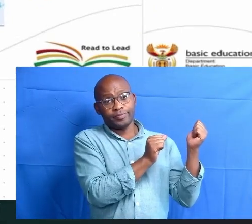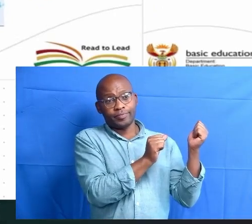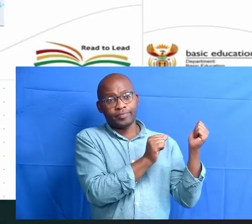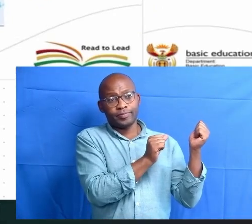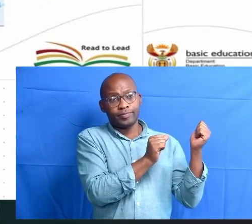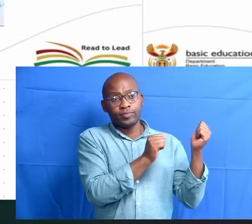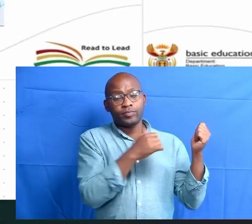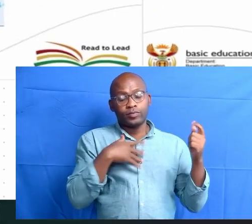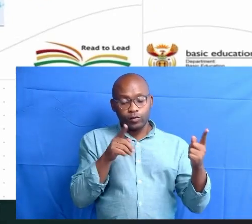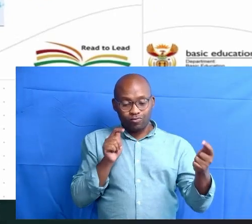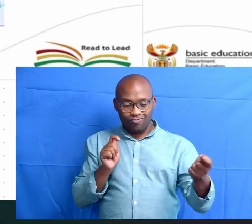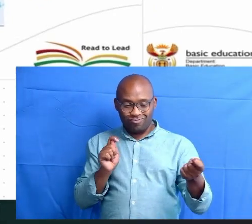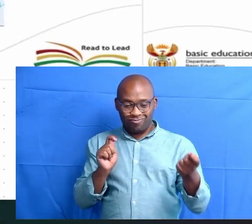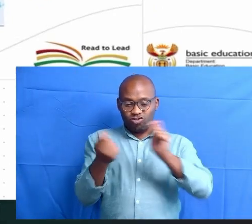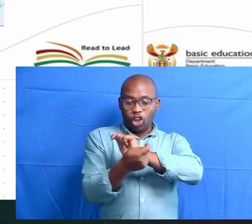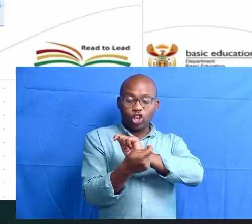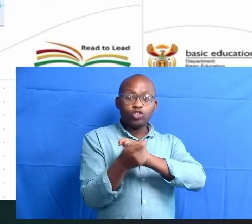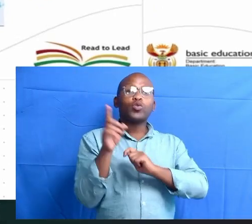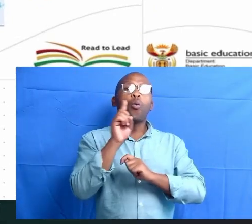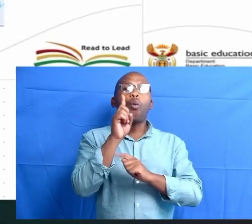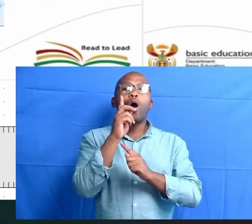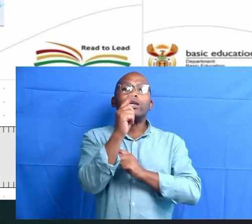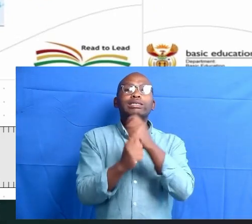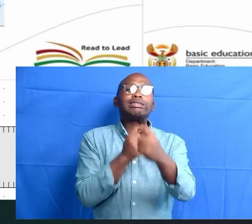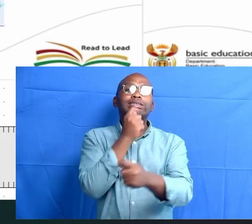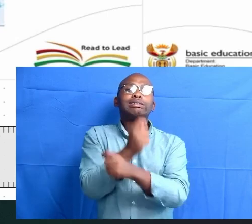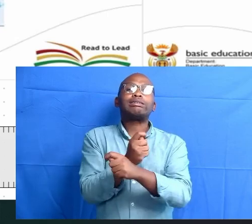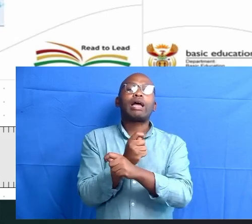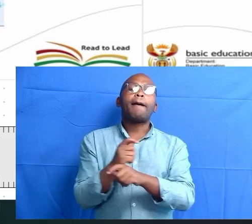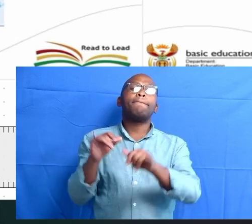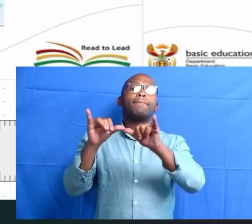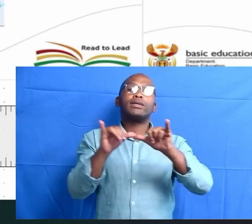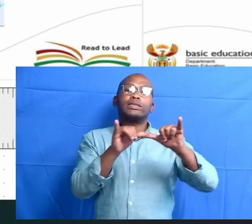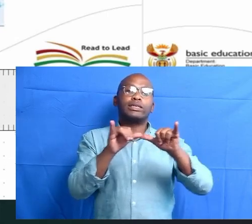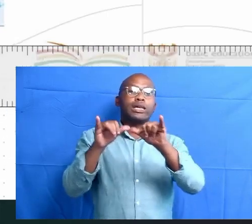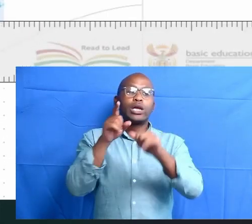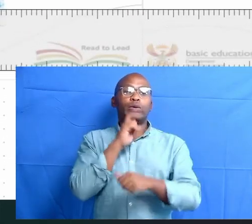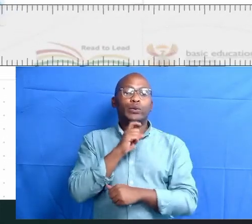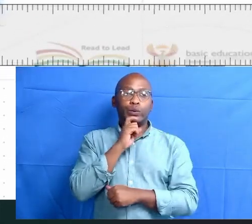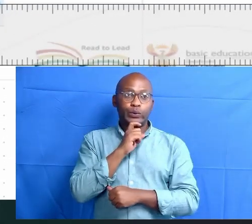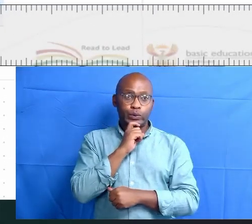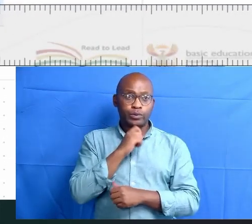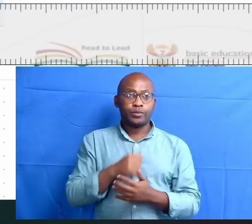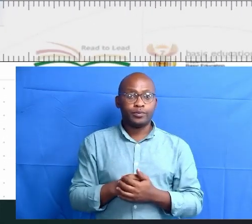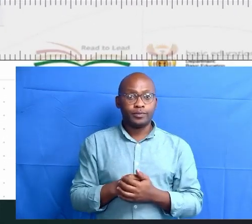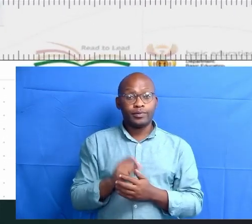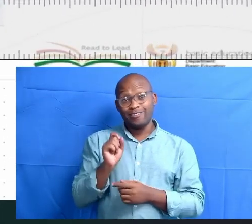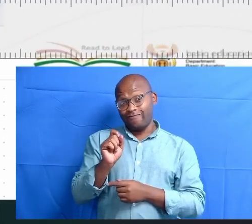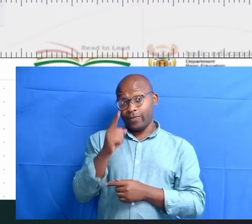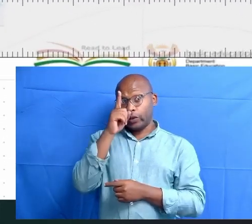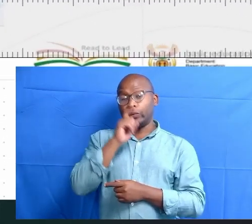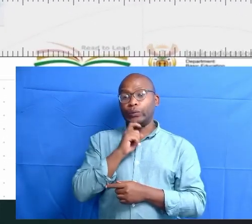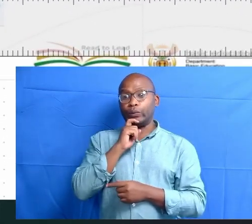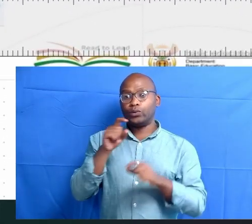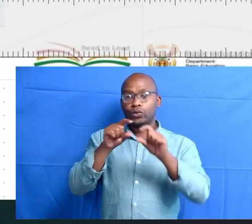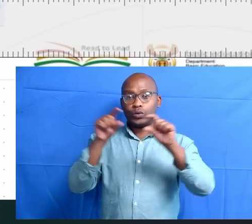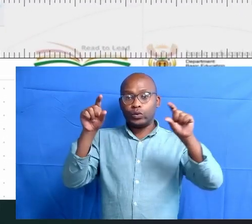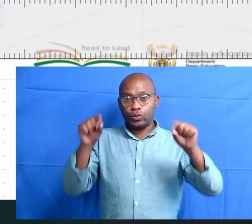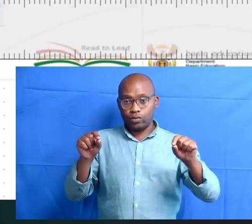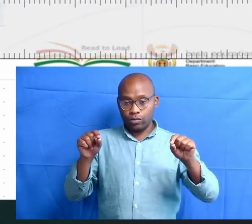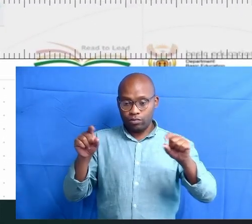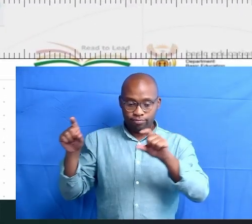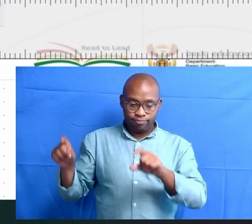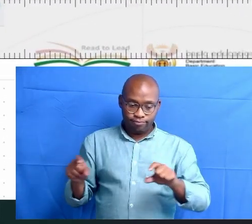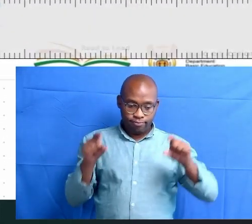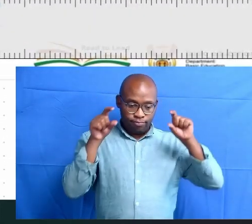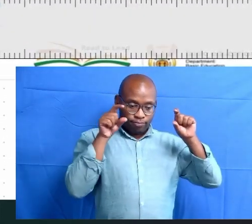Now, want to change the scales, and if you change it, you come up with your ruler, put your ruler like this. They say to you, if